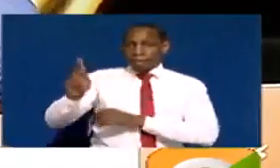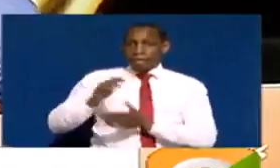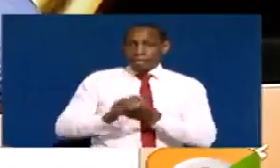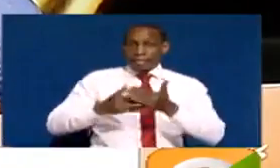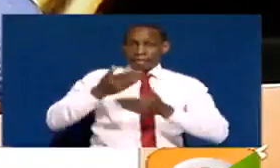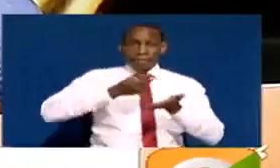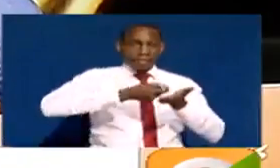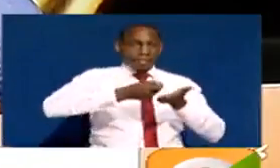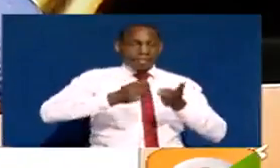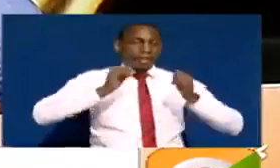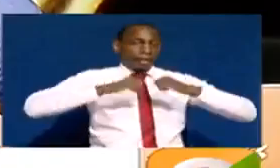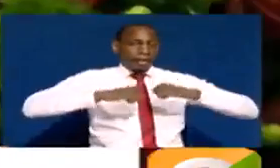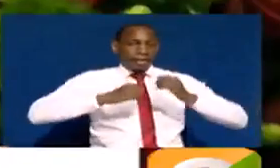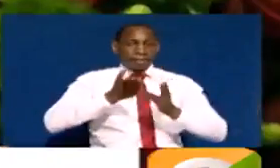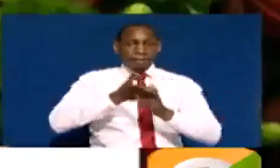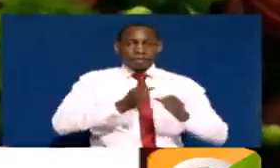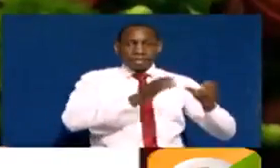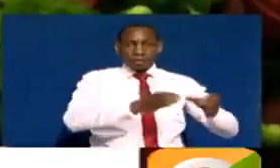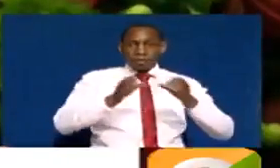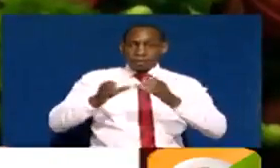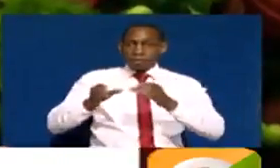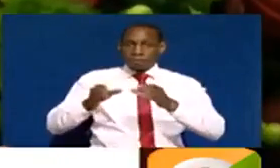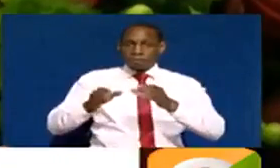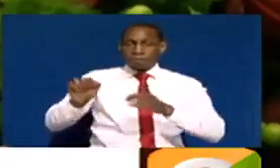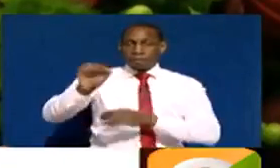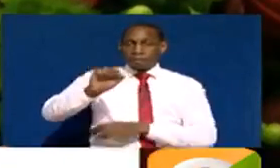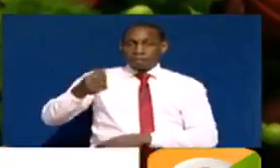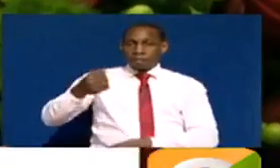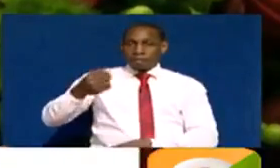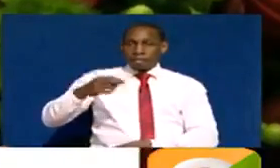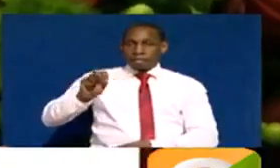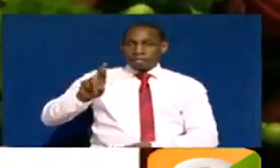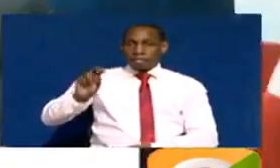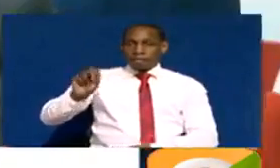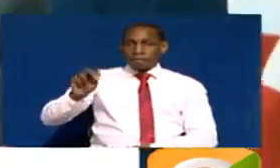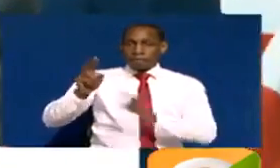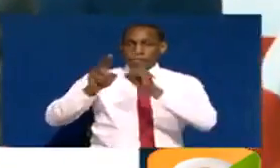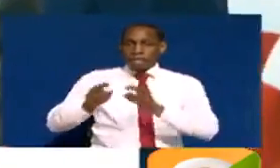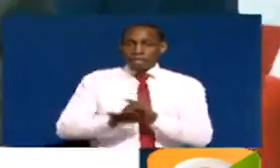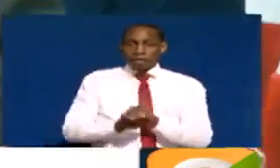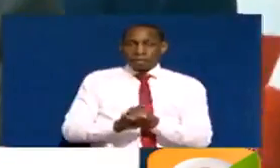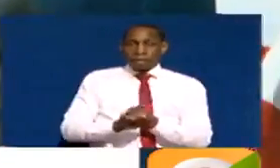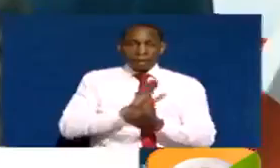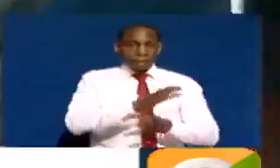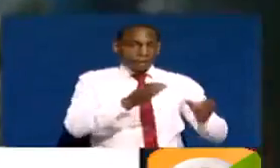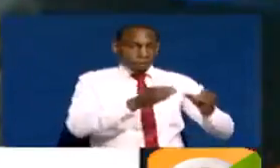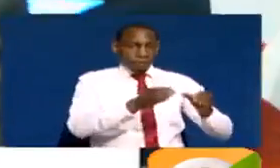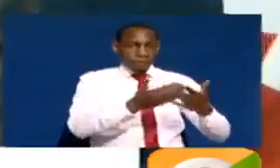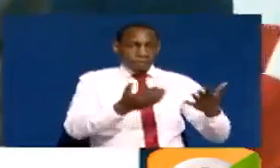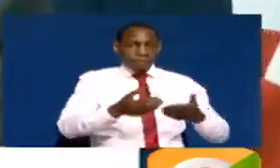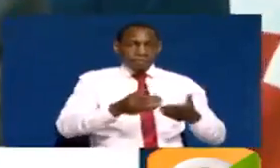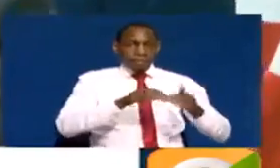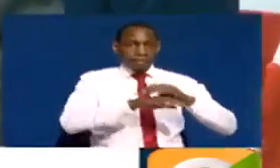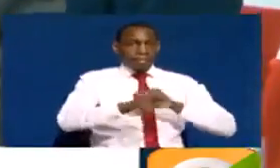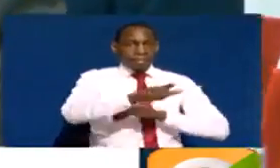This follows the signing of an agreement between the firm and Chevron Brands International. While the Caltex brands have been available